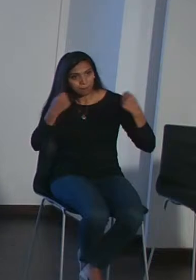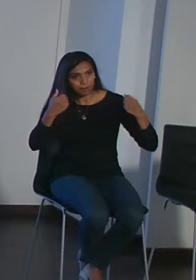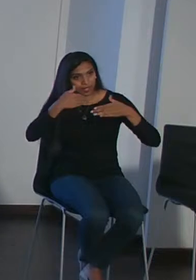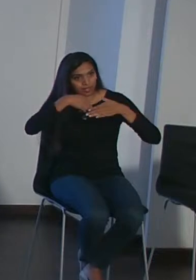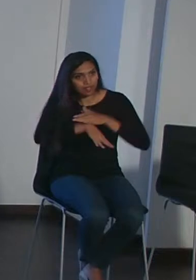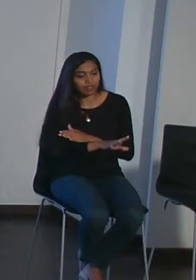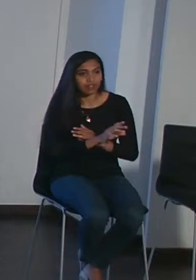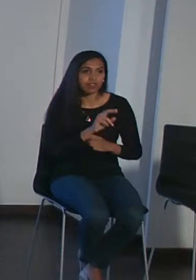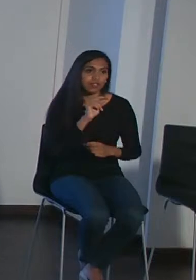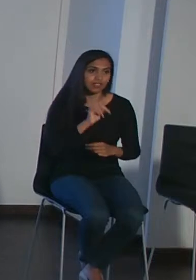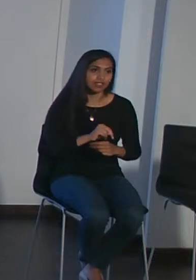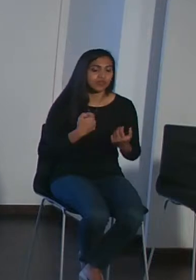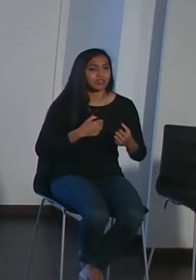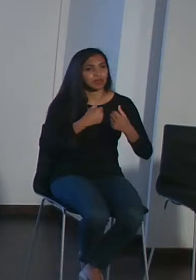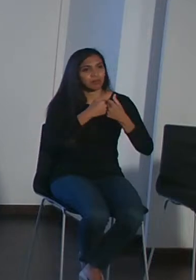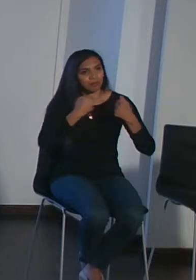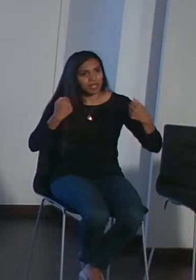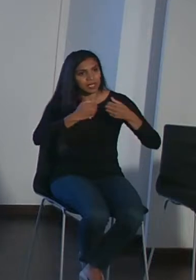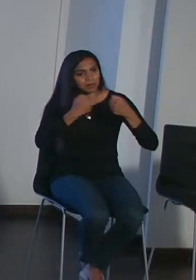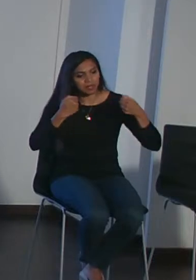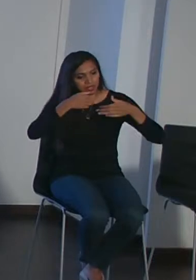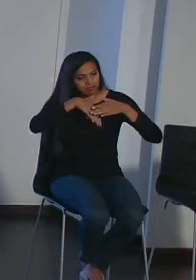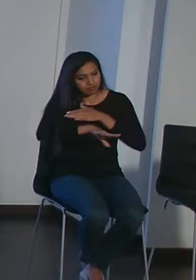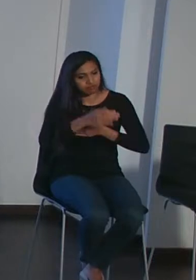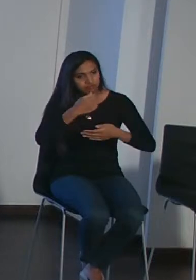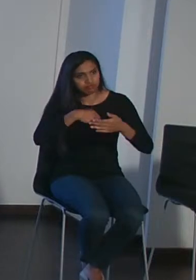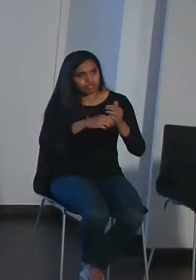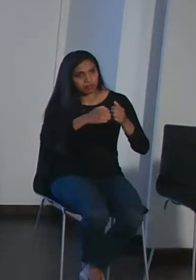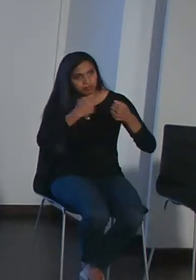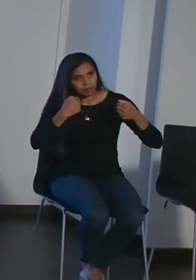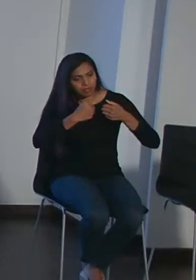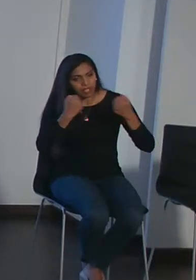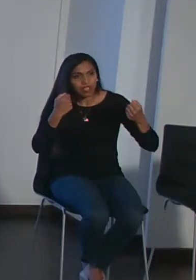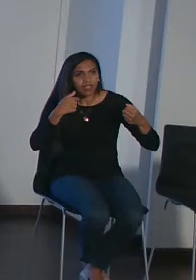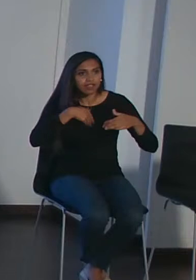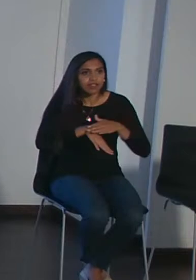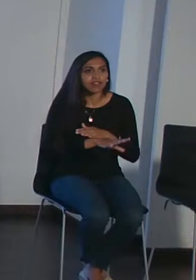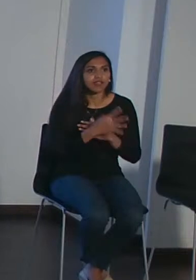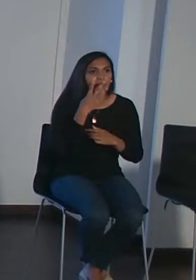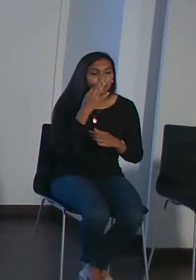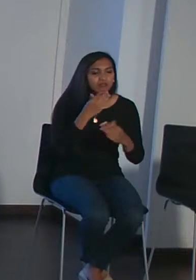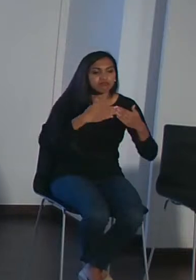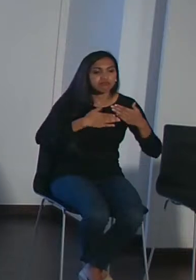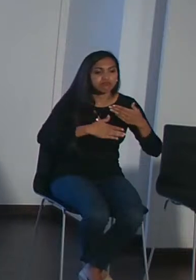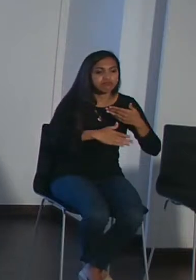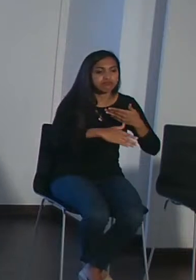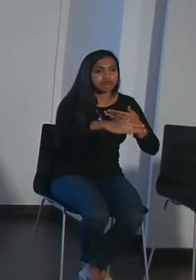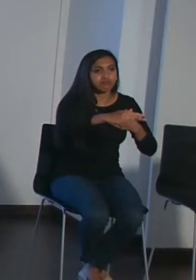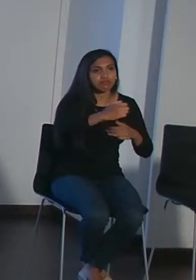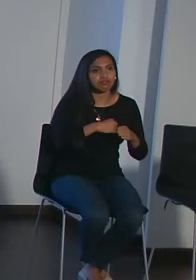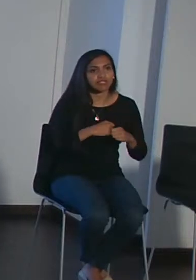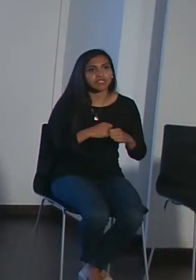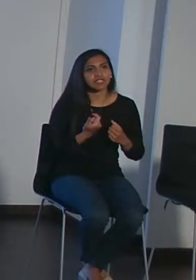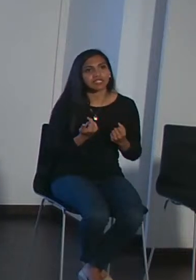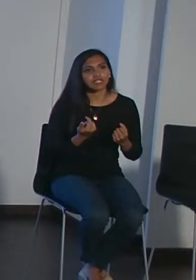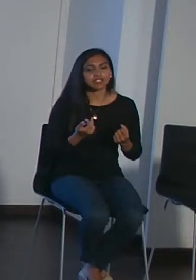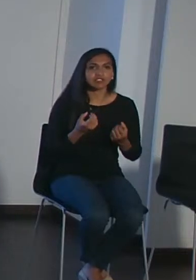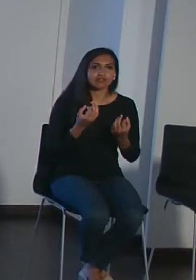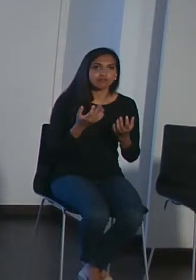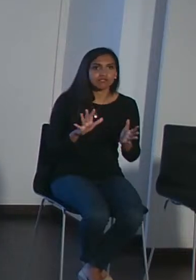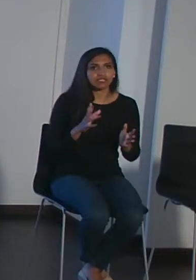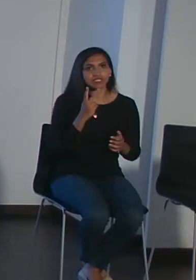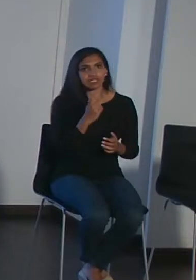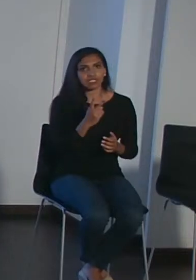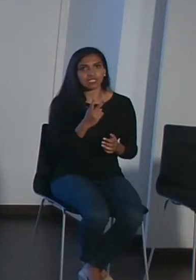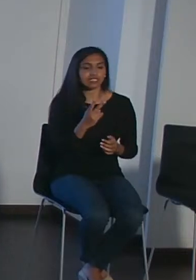ceiling will come, and you keep on breaking it. So that sort of that keeps the momentum up, I guess. I mean, very abstractly speaking. But,